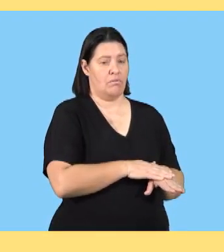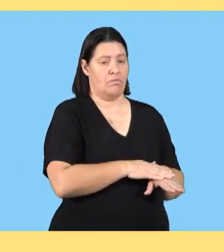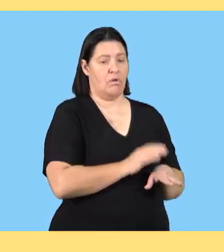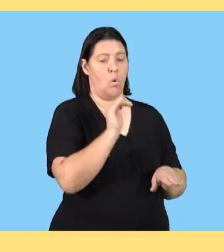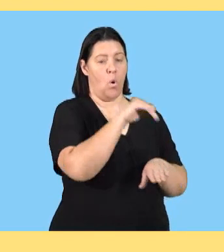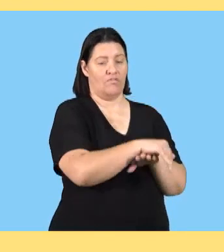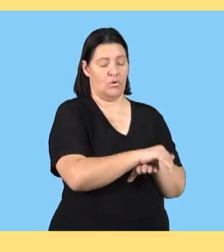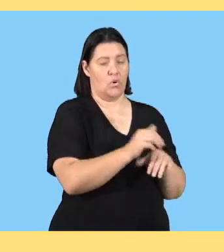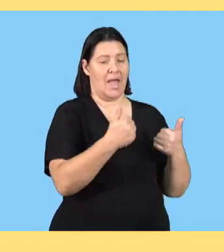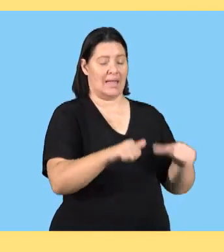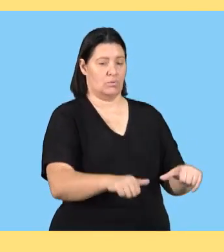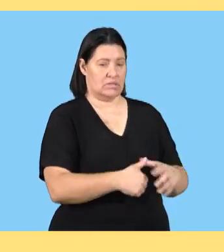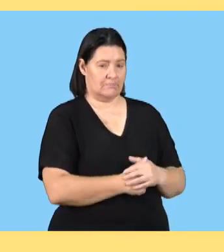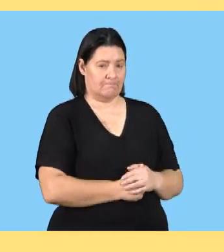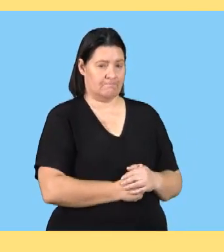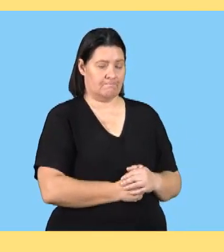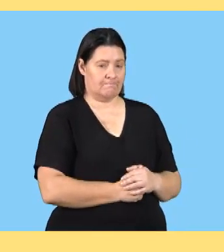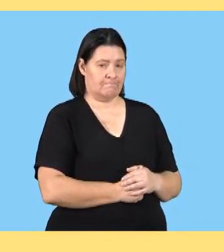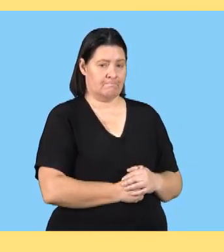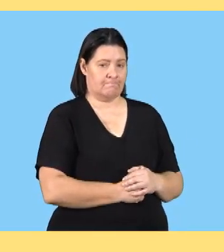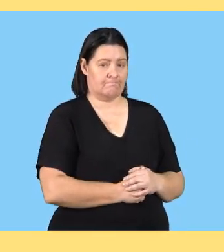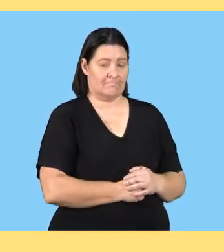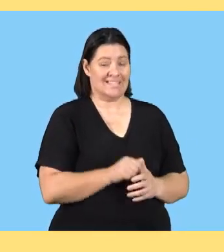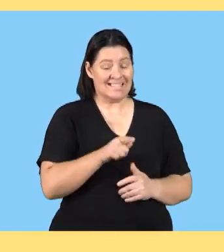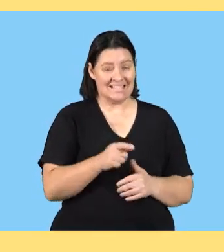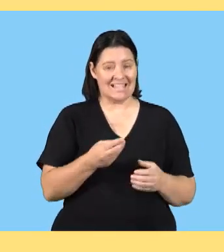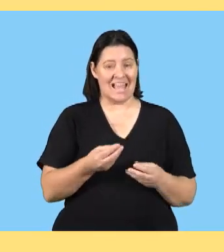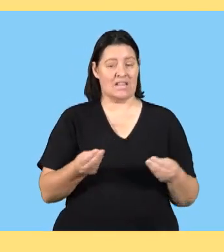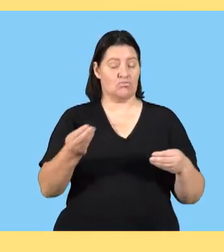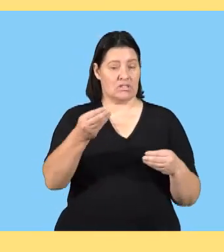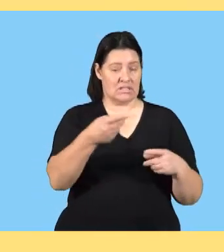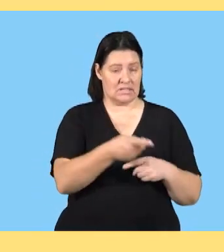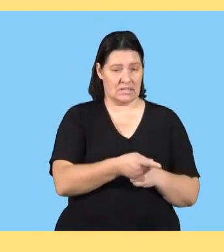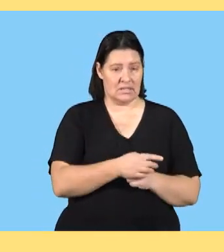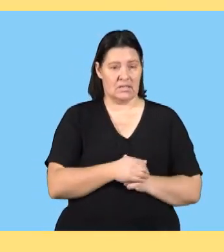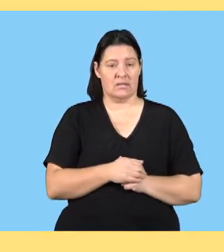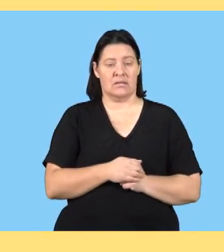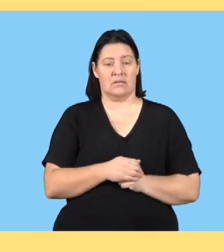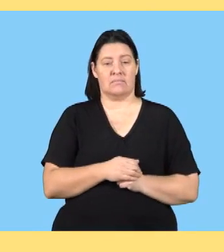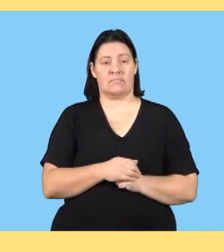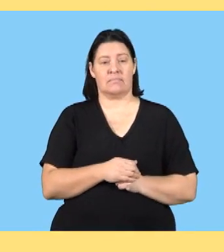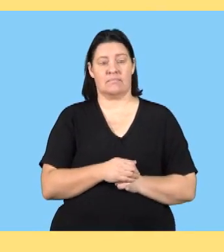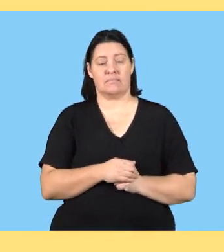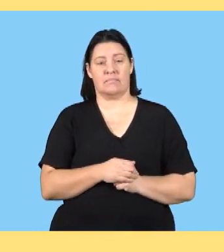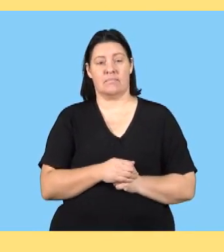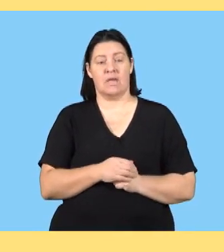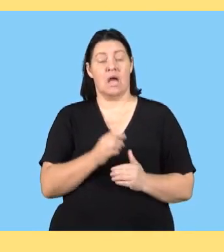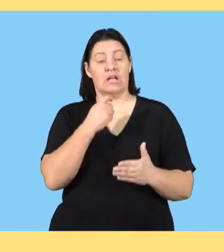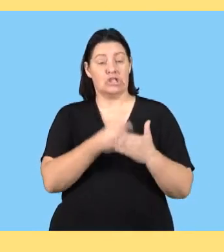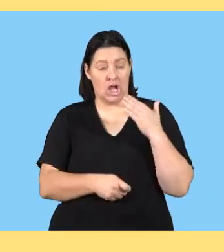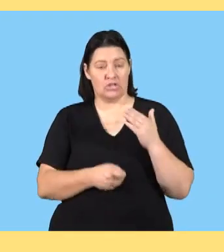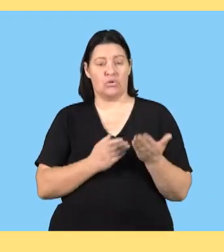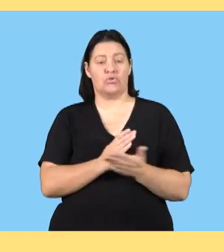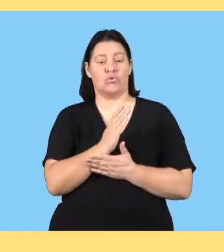overdue account. And this interest is being charged by a